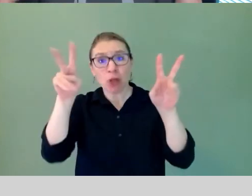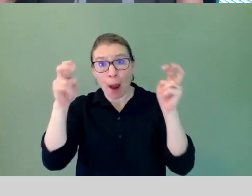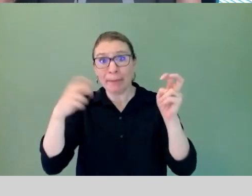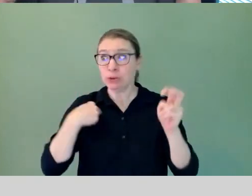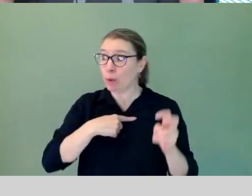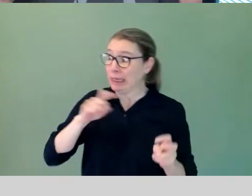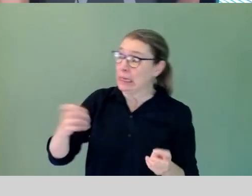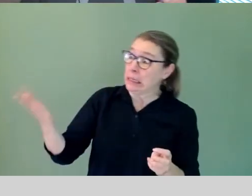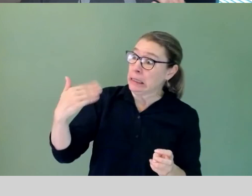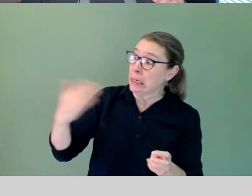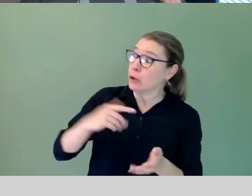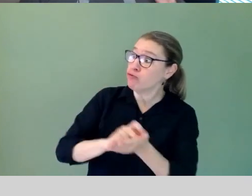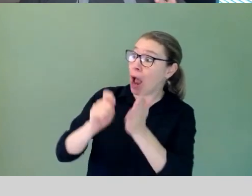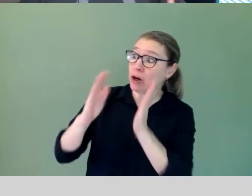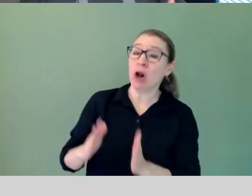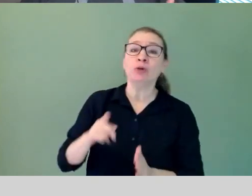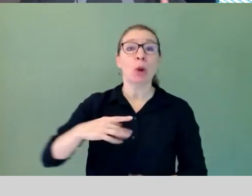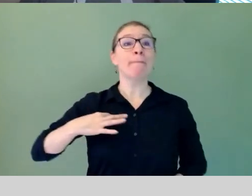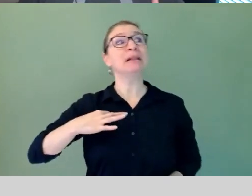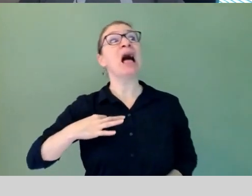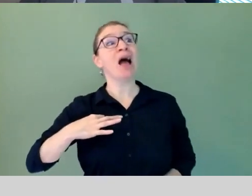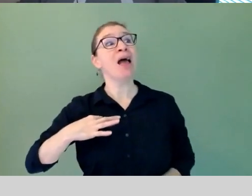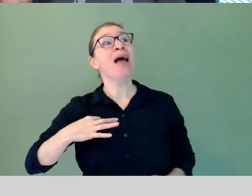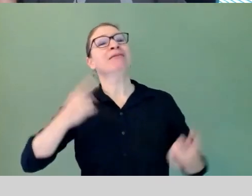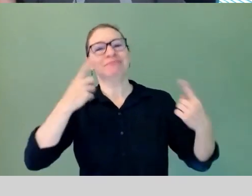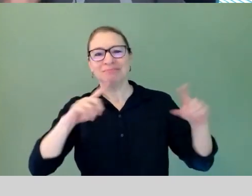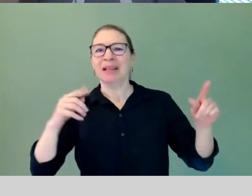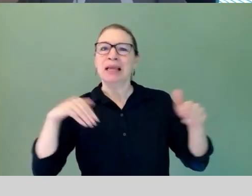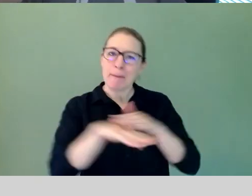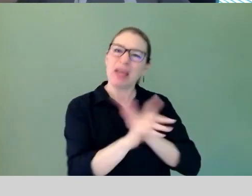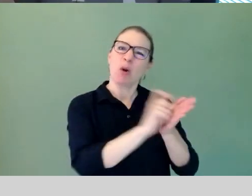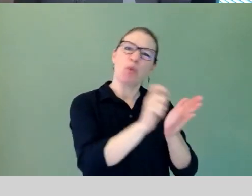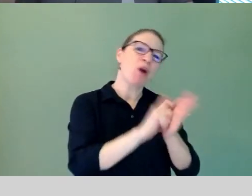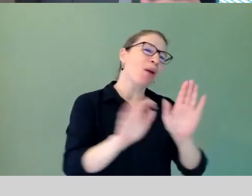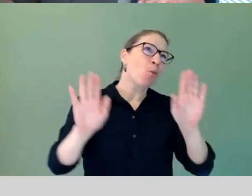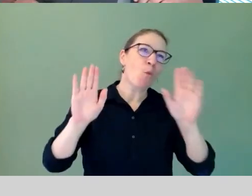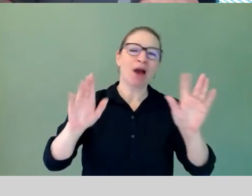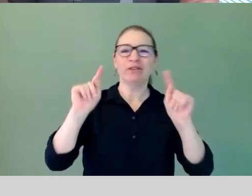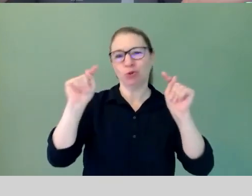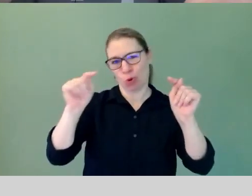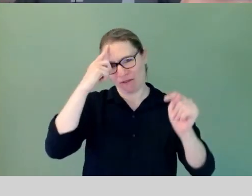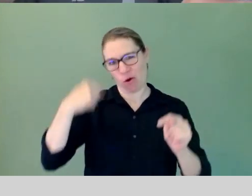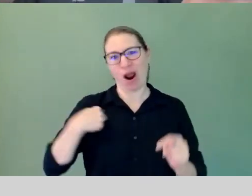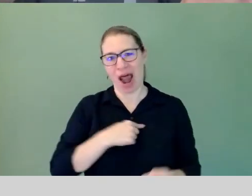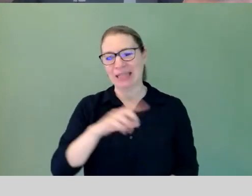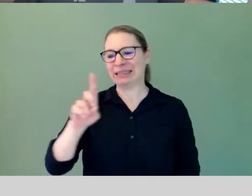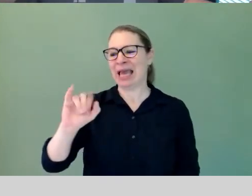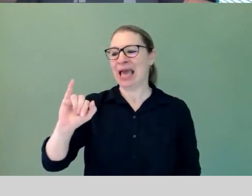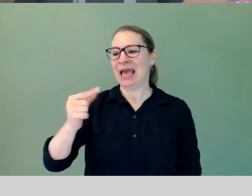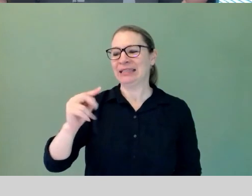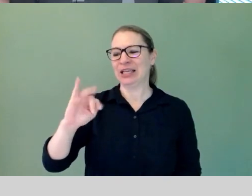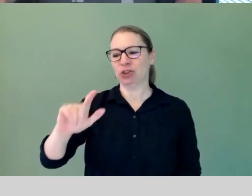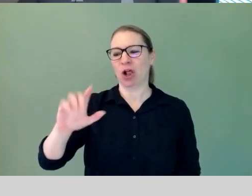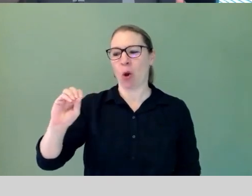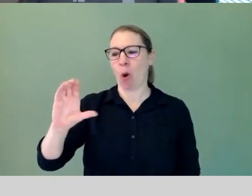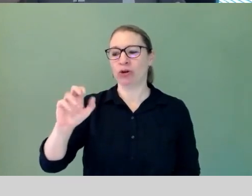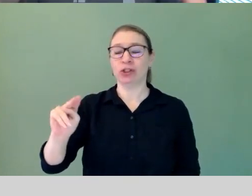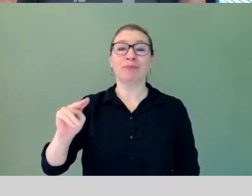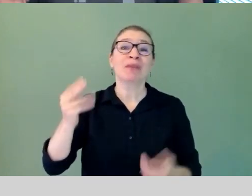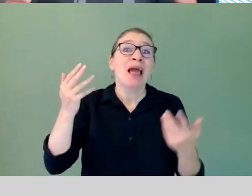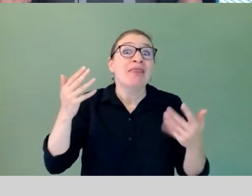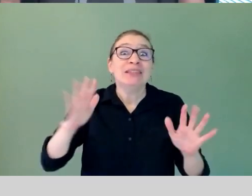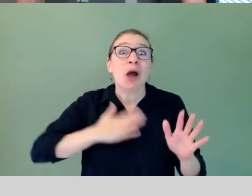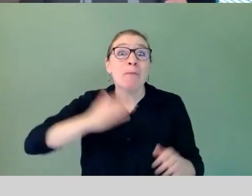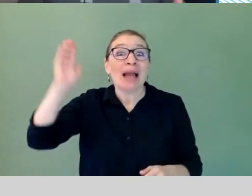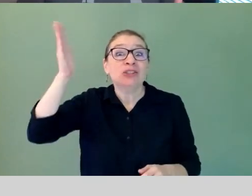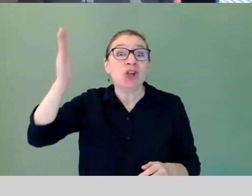write and, you know, write some of these amazing tutorials that DigitalOcean is known for. And that's all I have for this time. Feel free to follow me